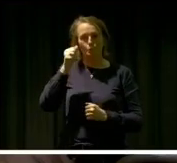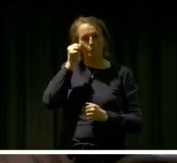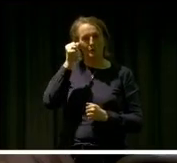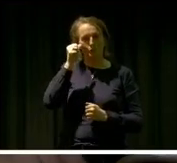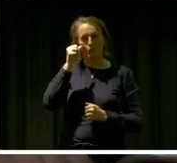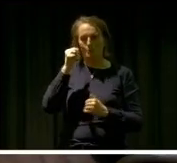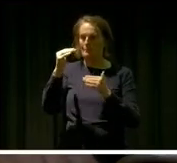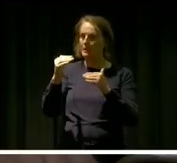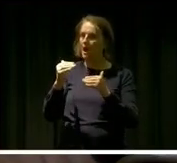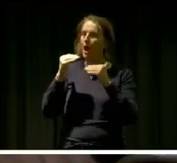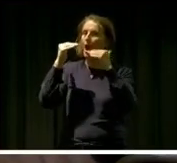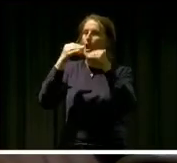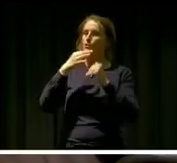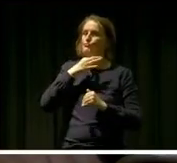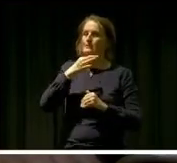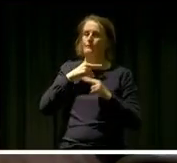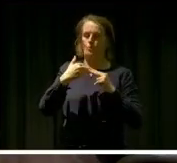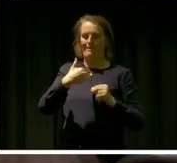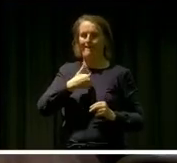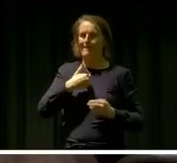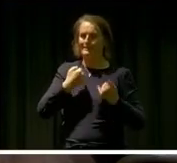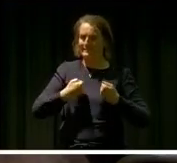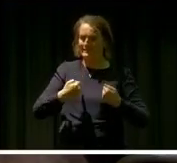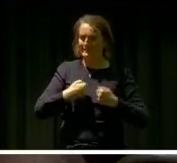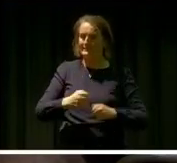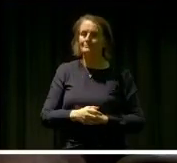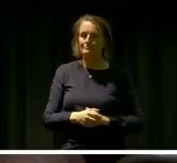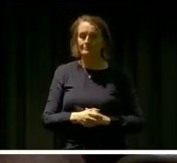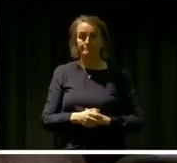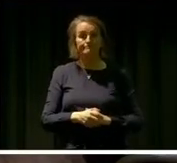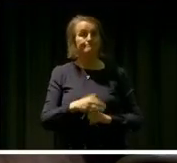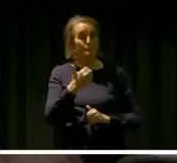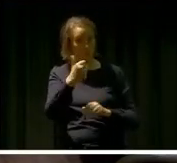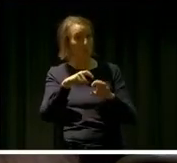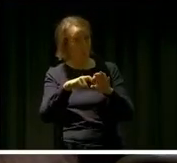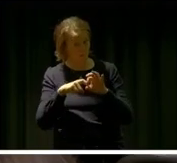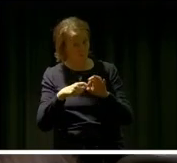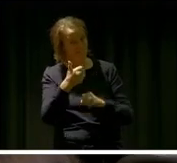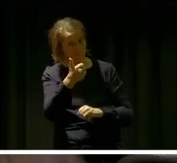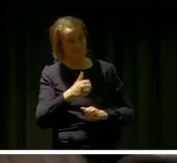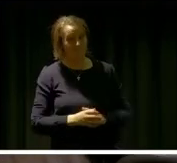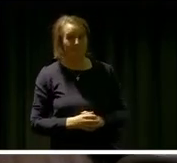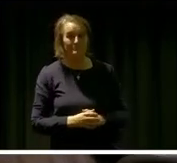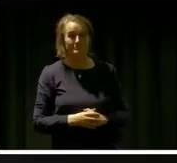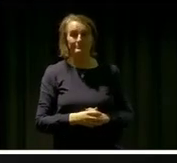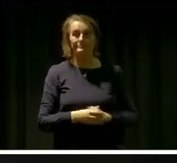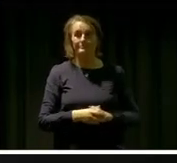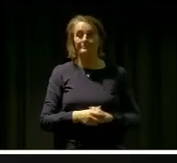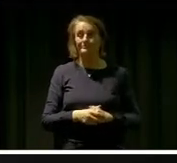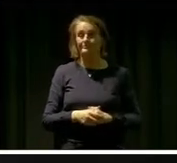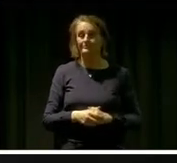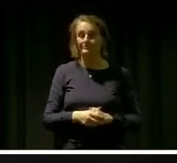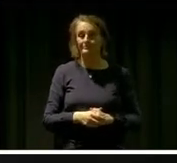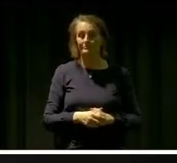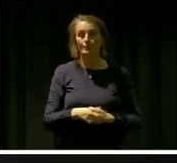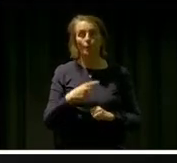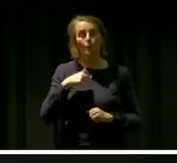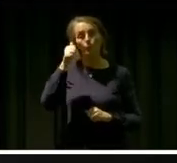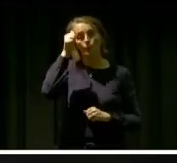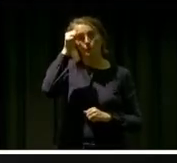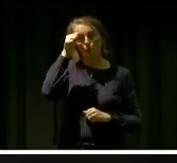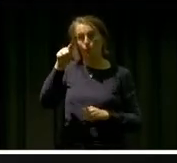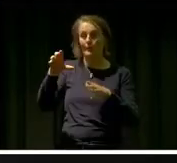higher cardiometabolic risk? Yep, great question. So we do recognise that this group that